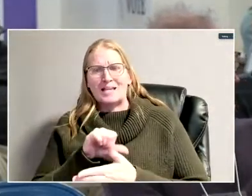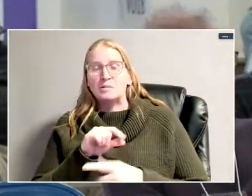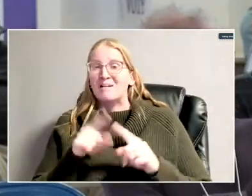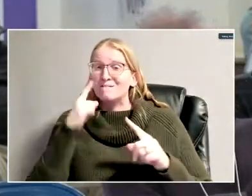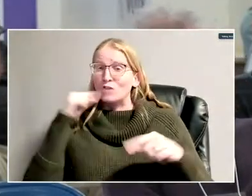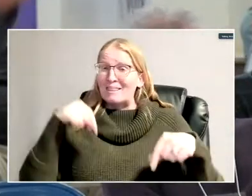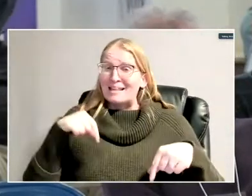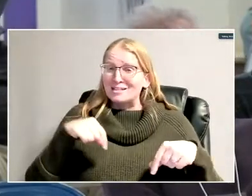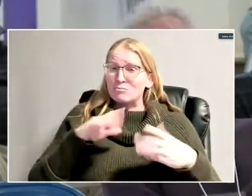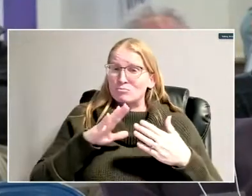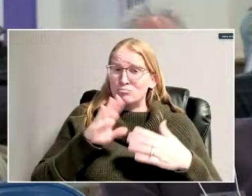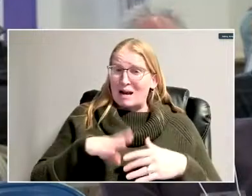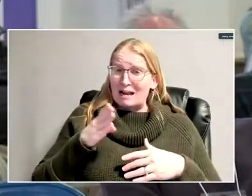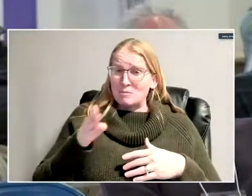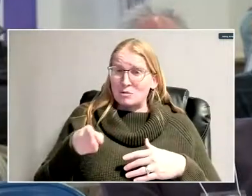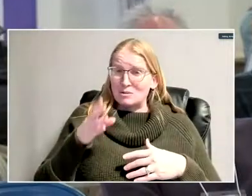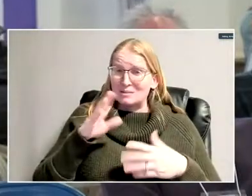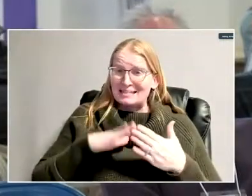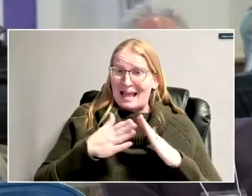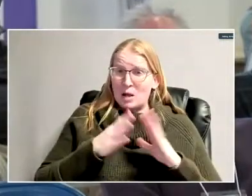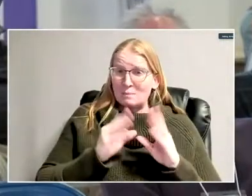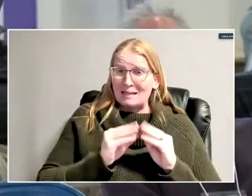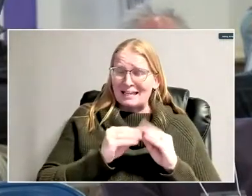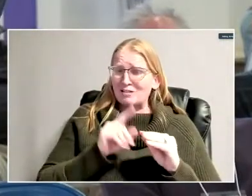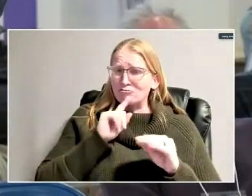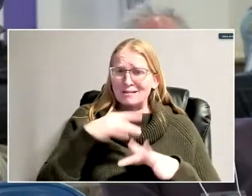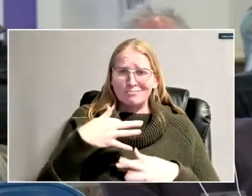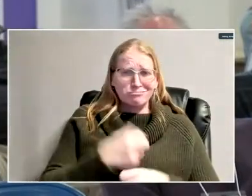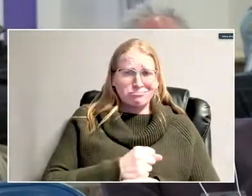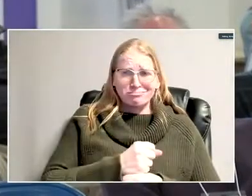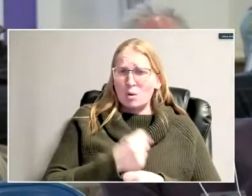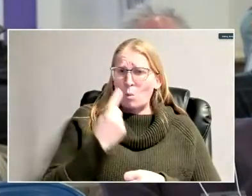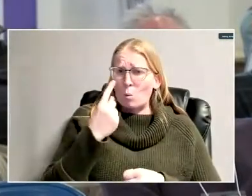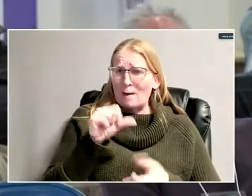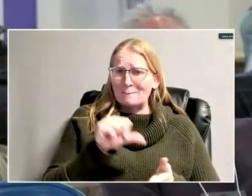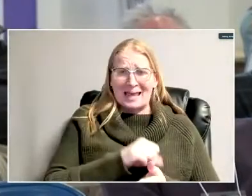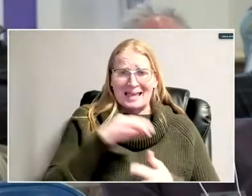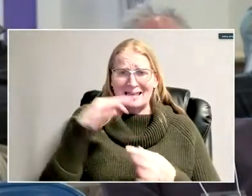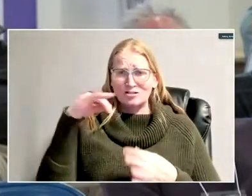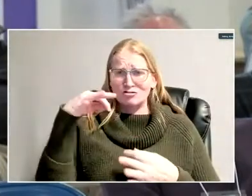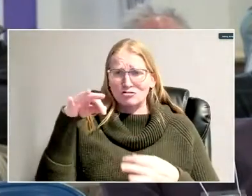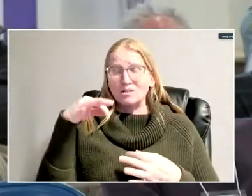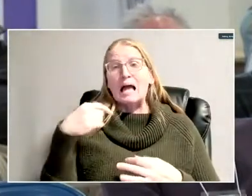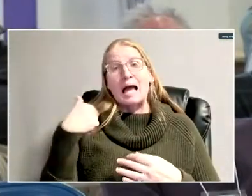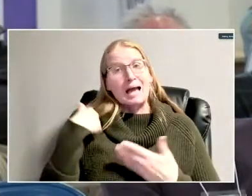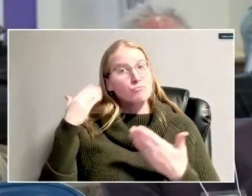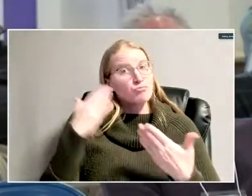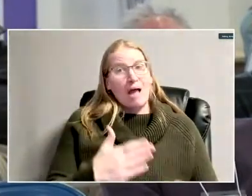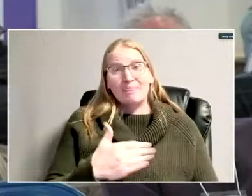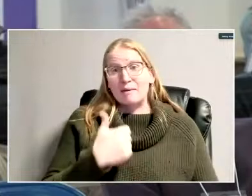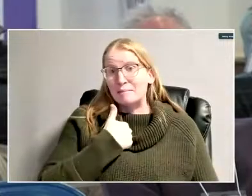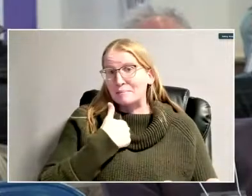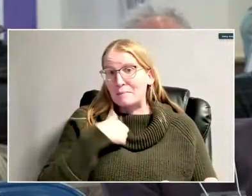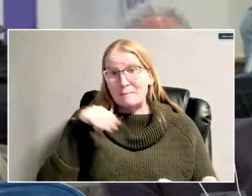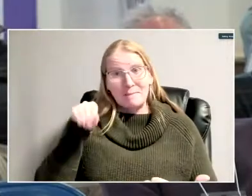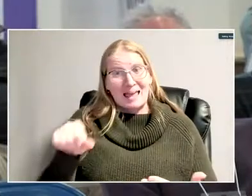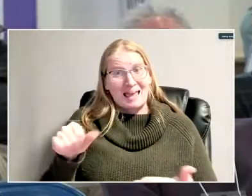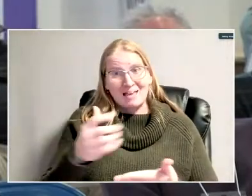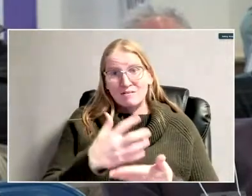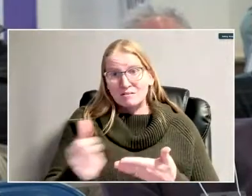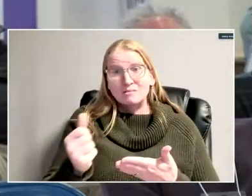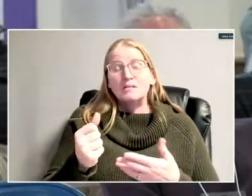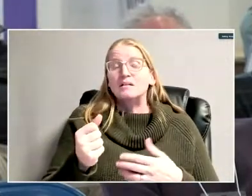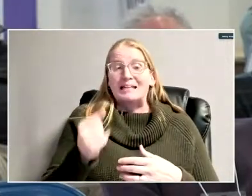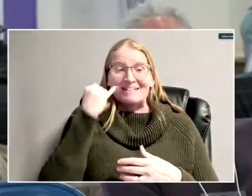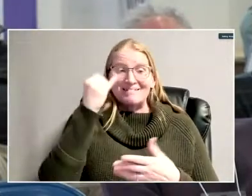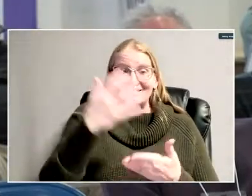so I would encourage you to take one I brought them today at my own expense and put them on the tables if they're out back there see me and I'll